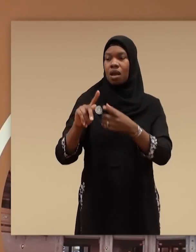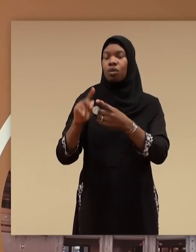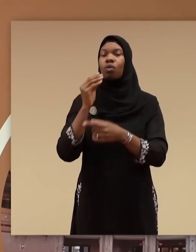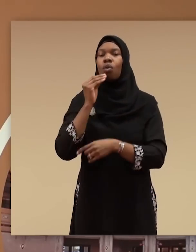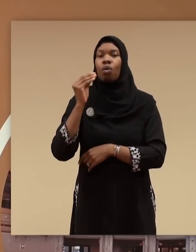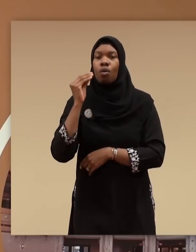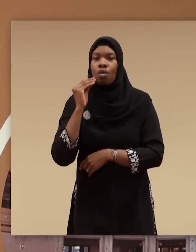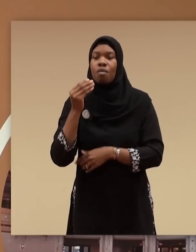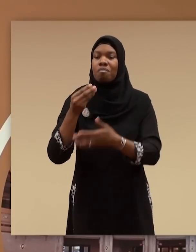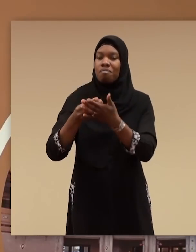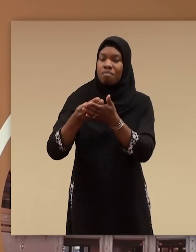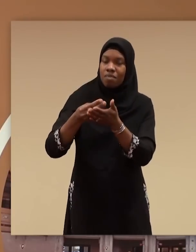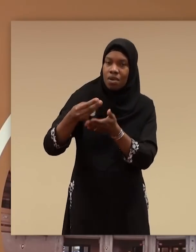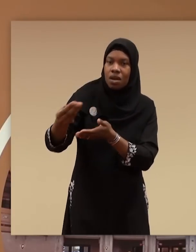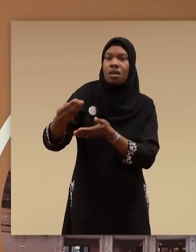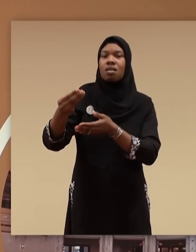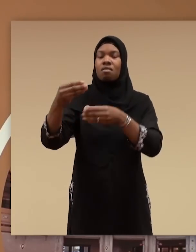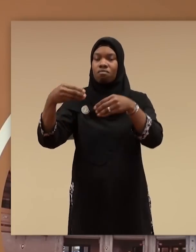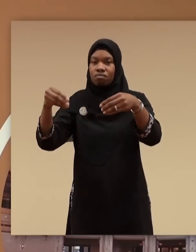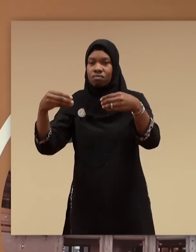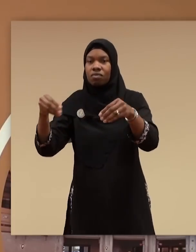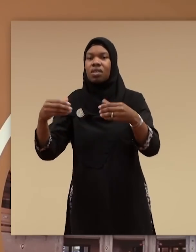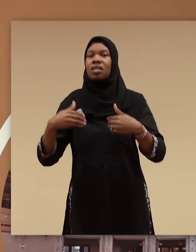and live normal life.